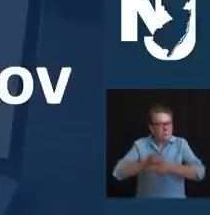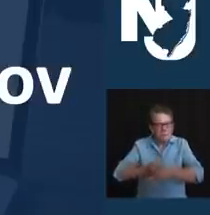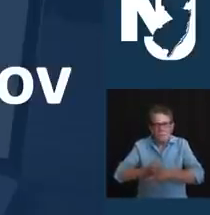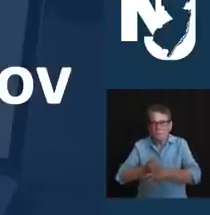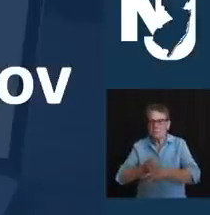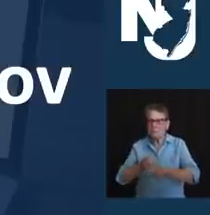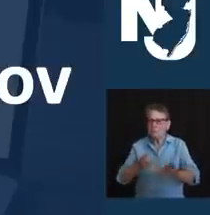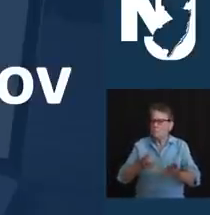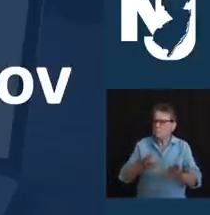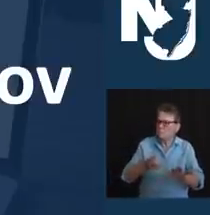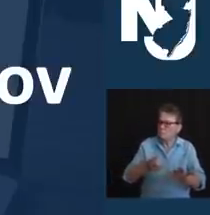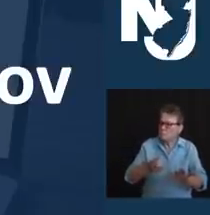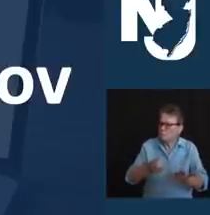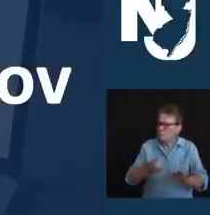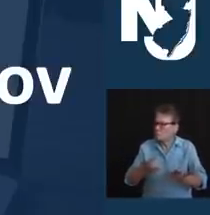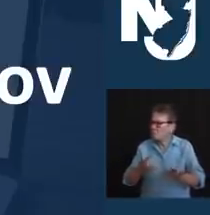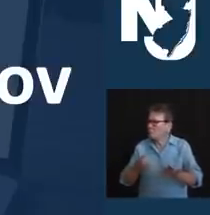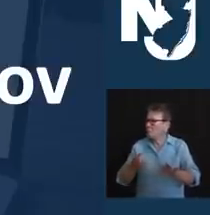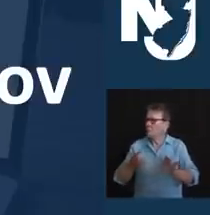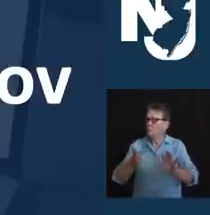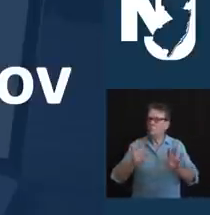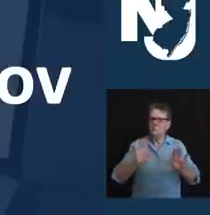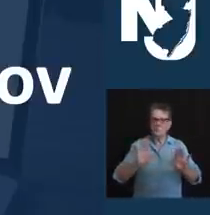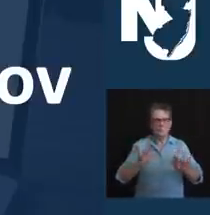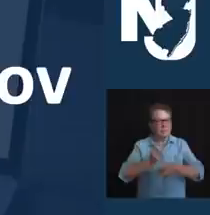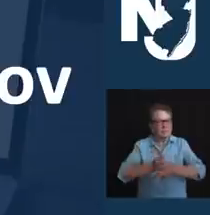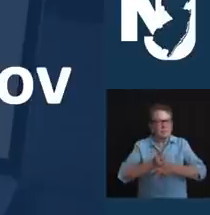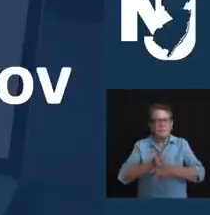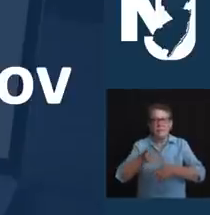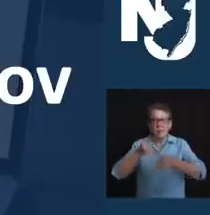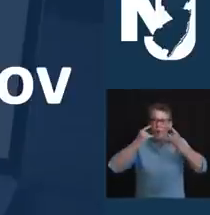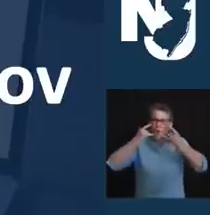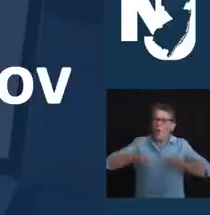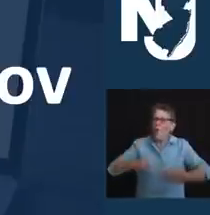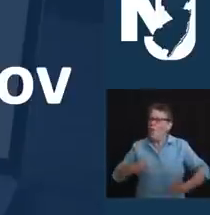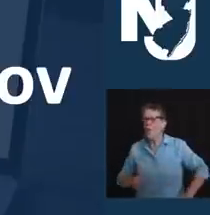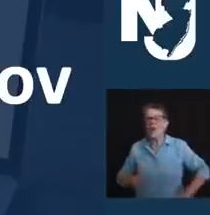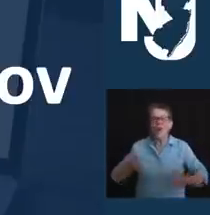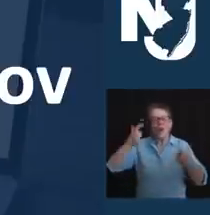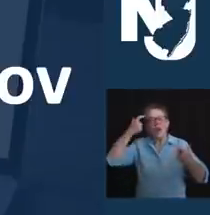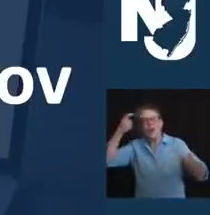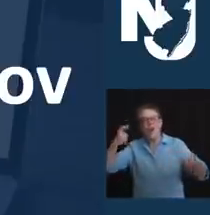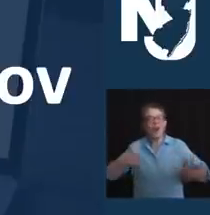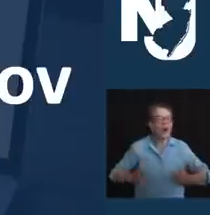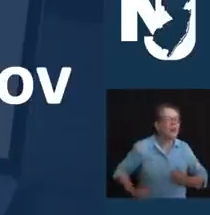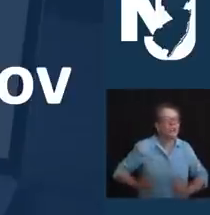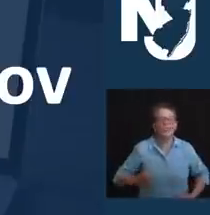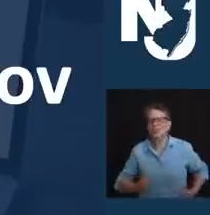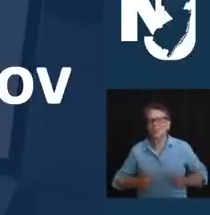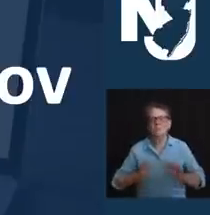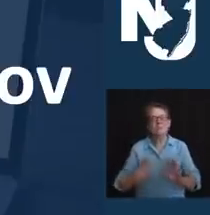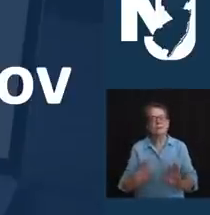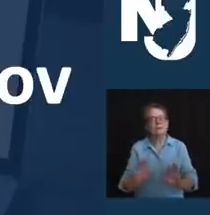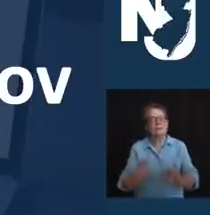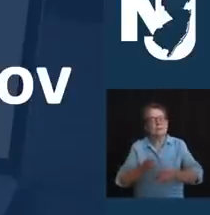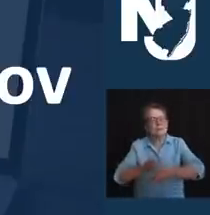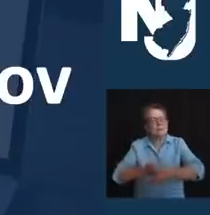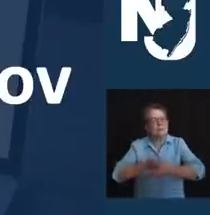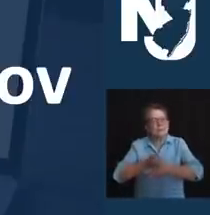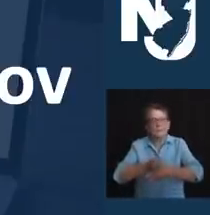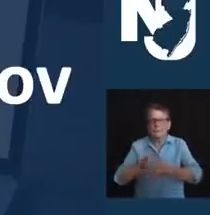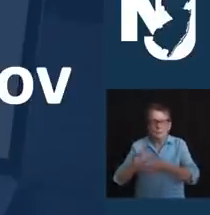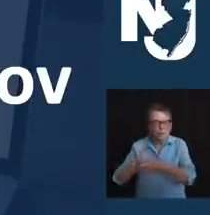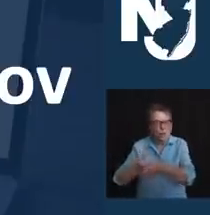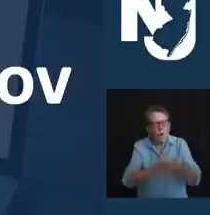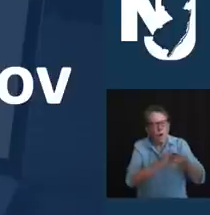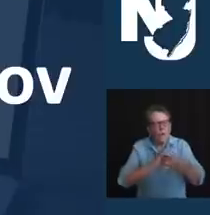mandate simply acknowledges how far we've come together and that together we will cross the finish line. With that, let's hit some